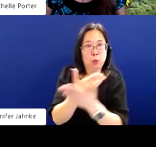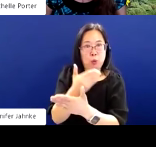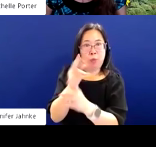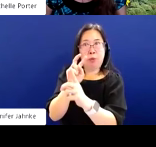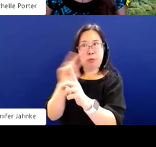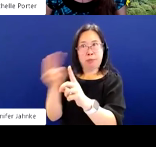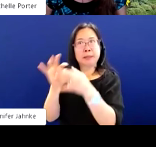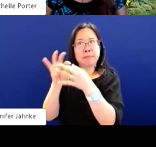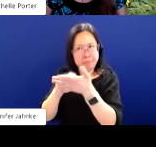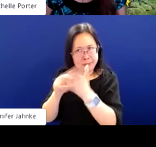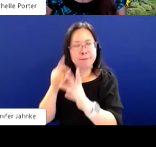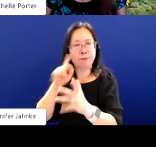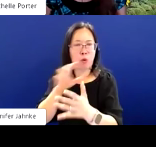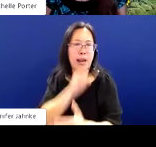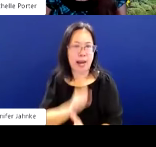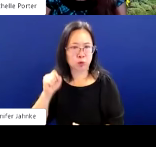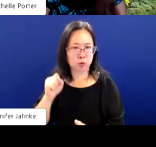to age.